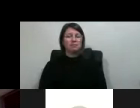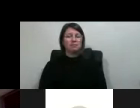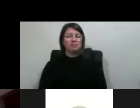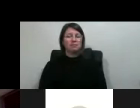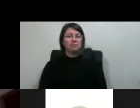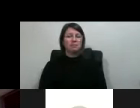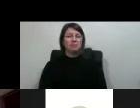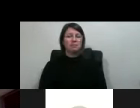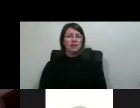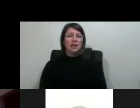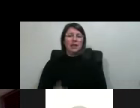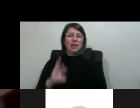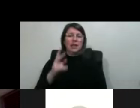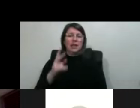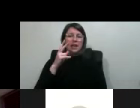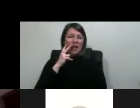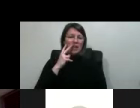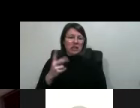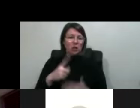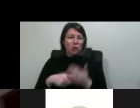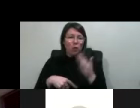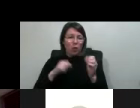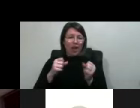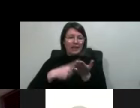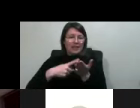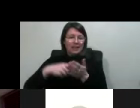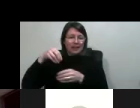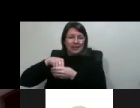and see what we can discuss internally.